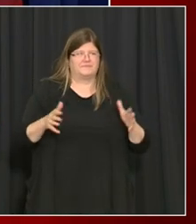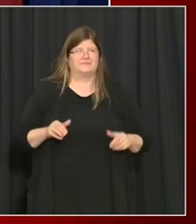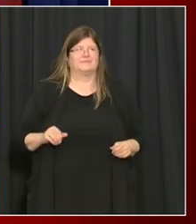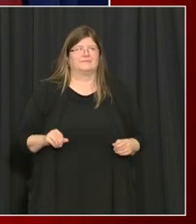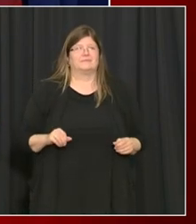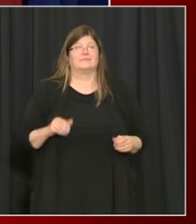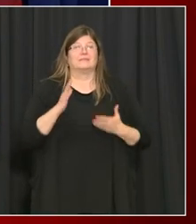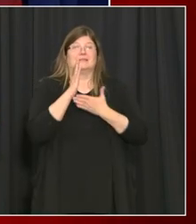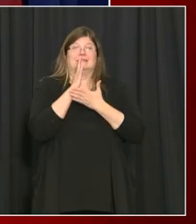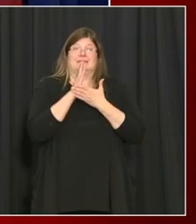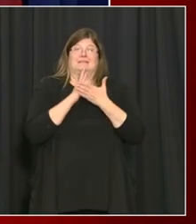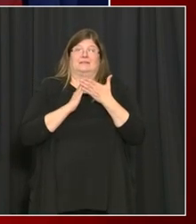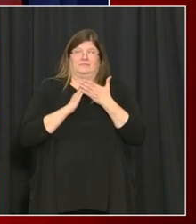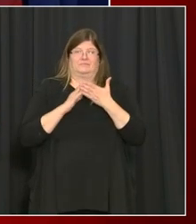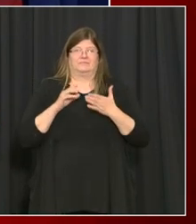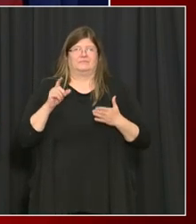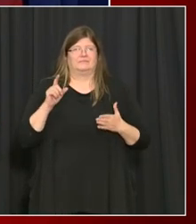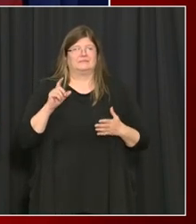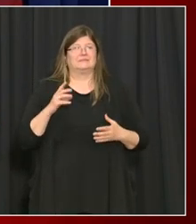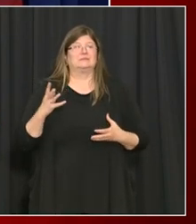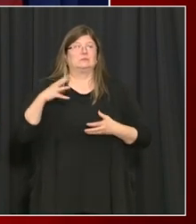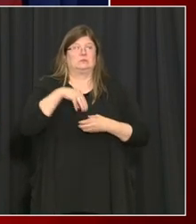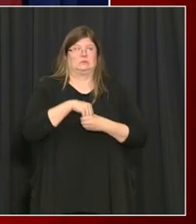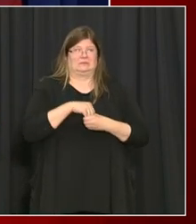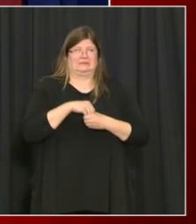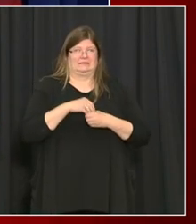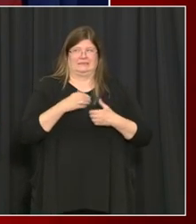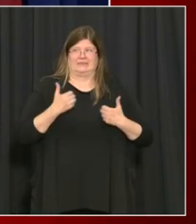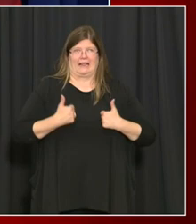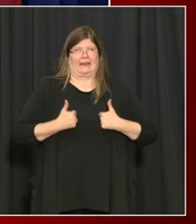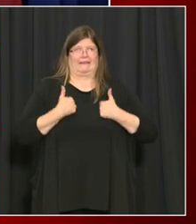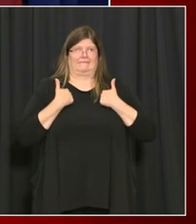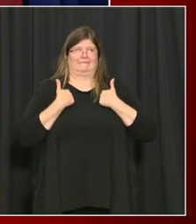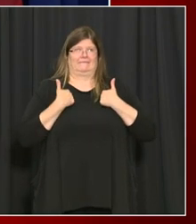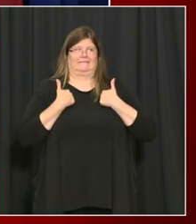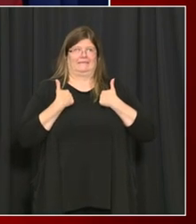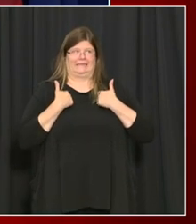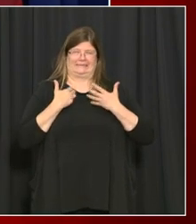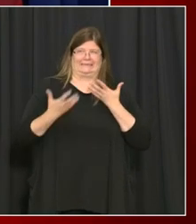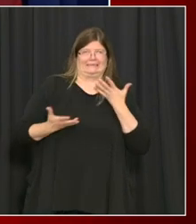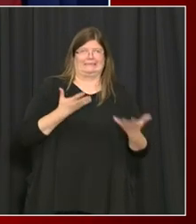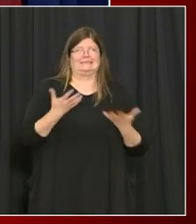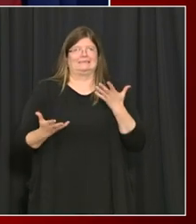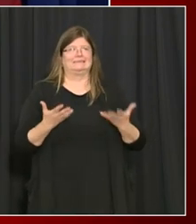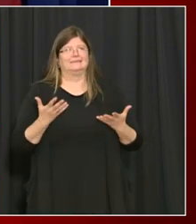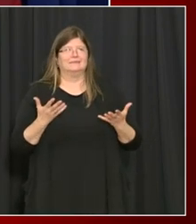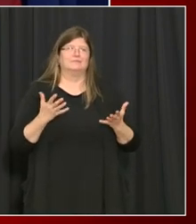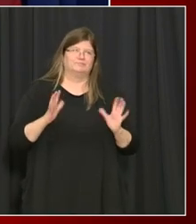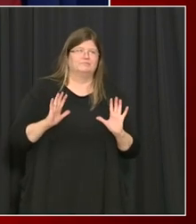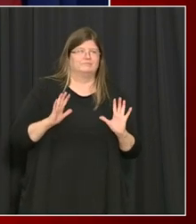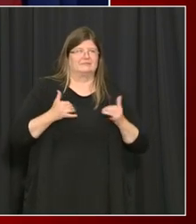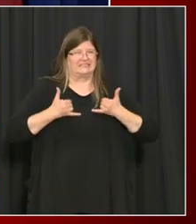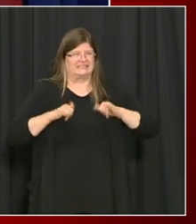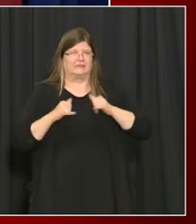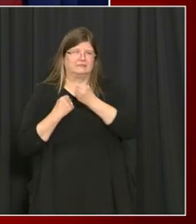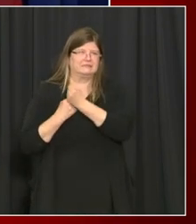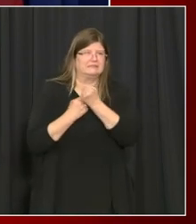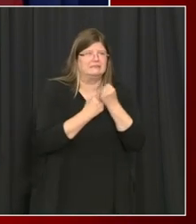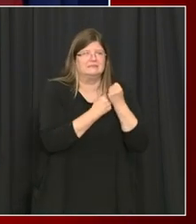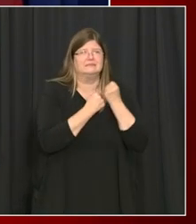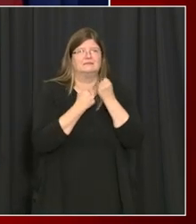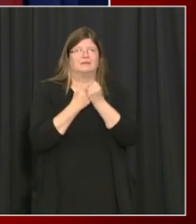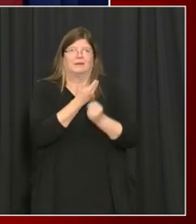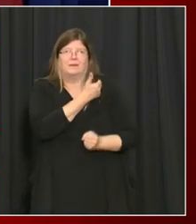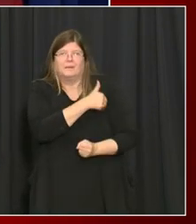of that has included lifeline service. Largely, we've thought about that as supporting hospitals